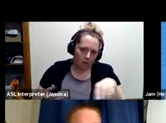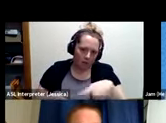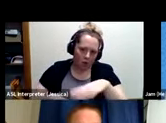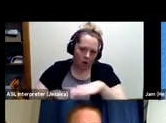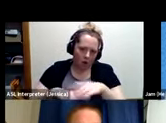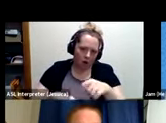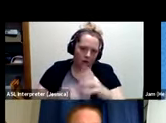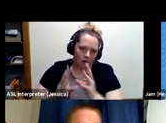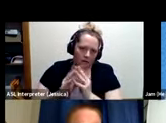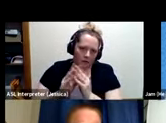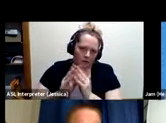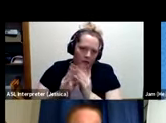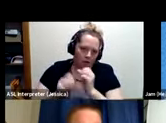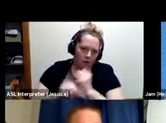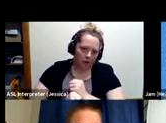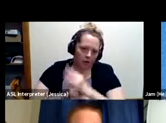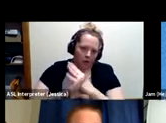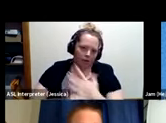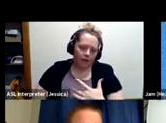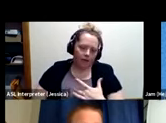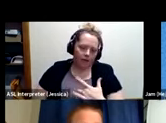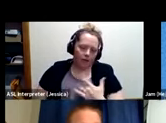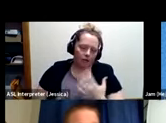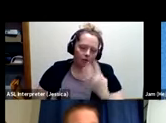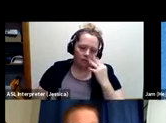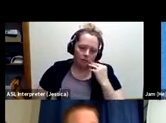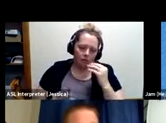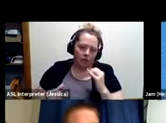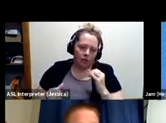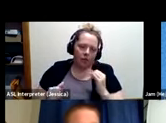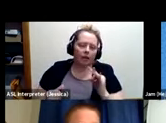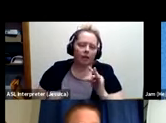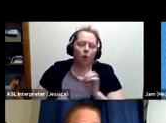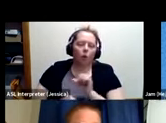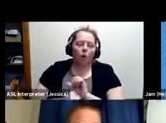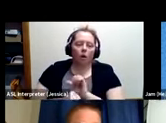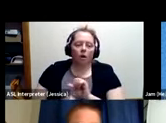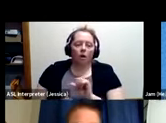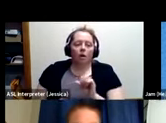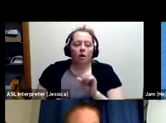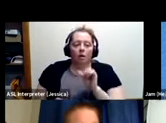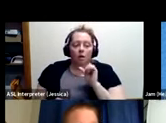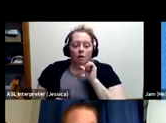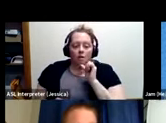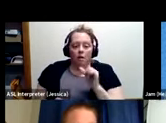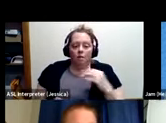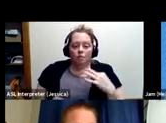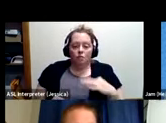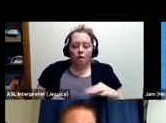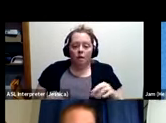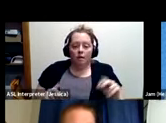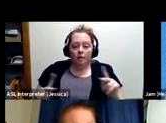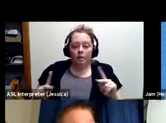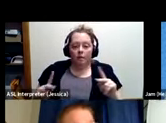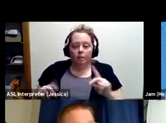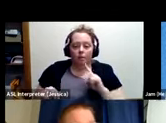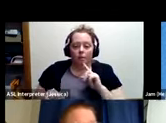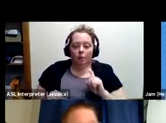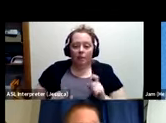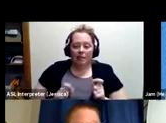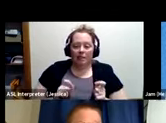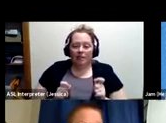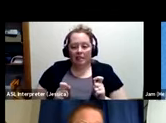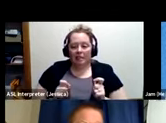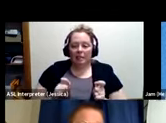now are feeling that, especially folks who work in nonprofit sectors have had to really kind of adjust what our work